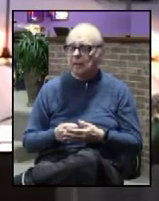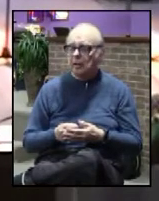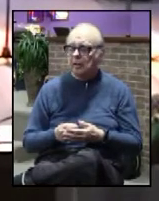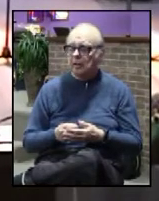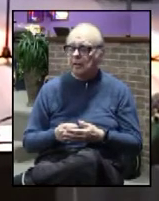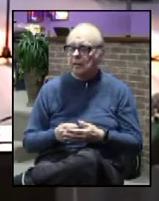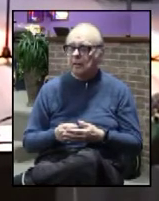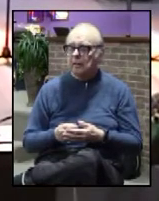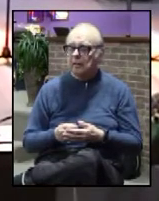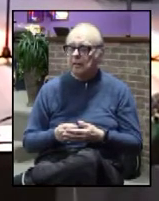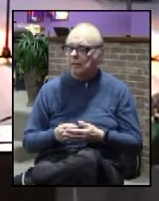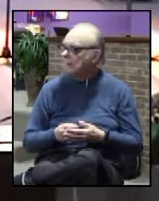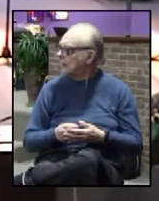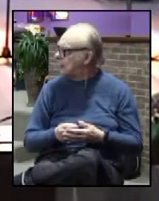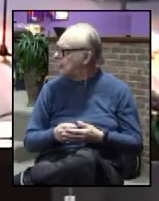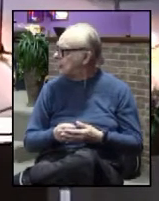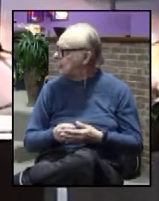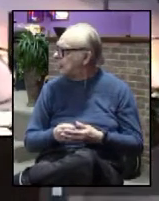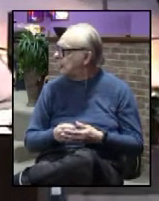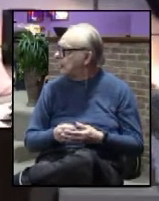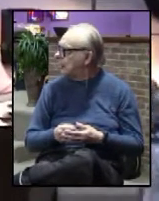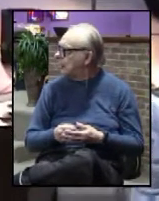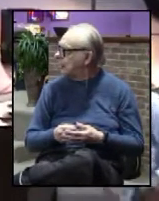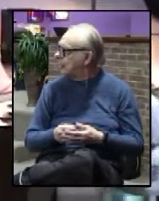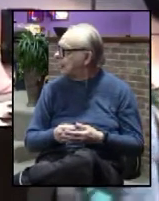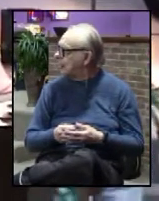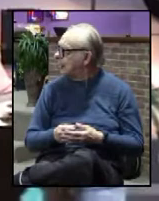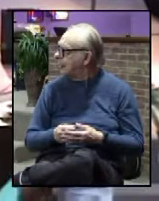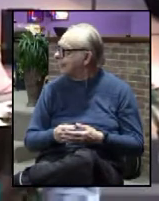Can I use your purse? Yeah. Okay, cool.